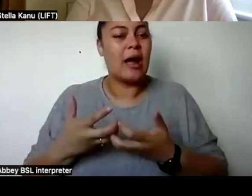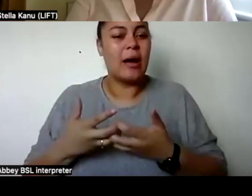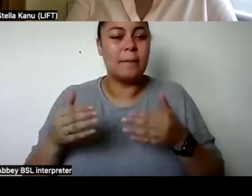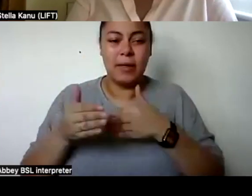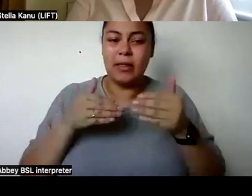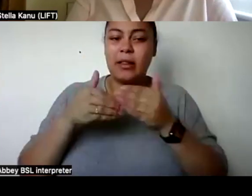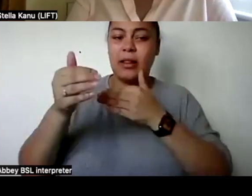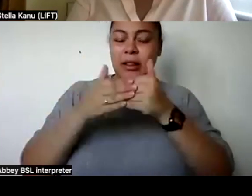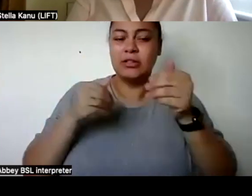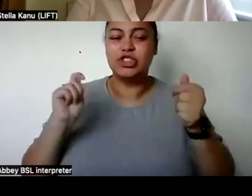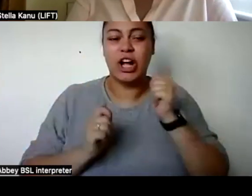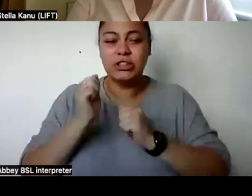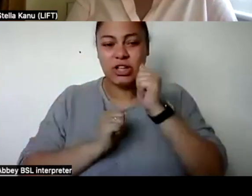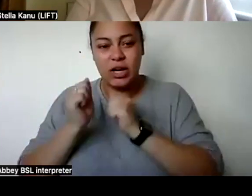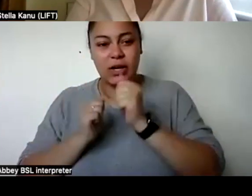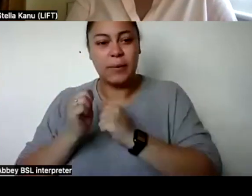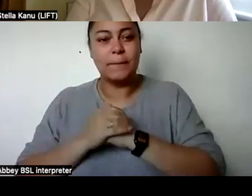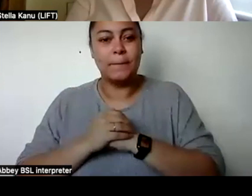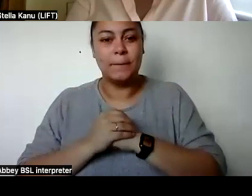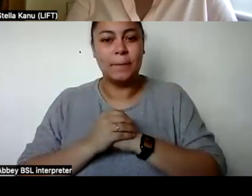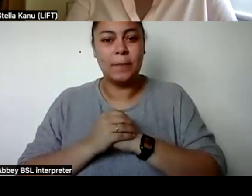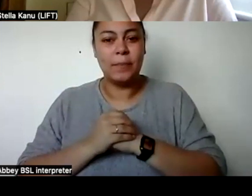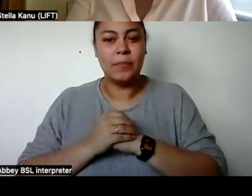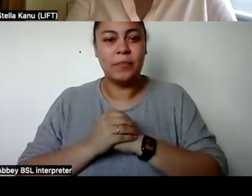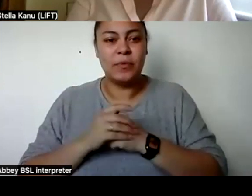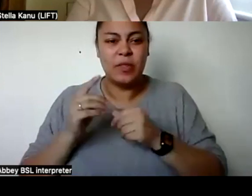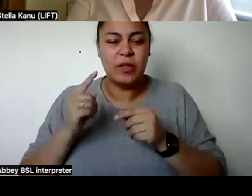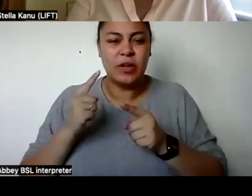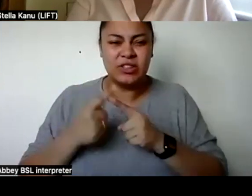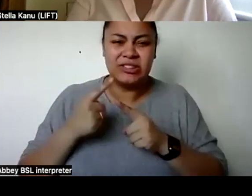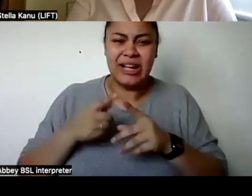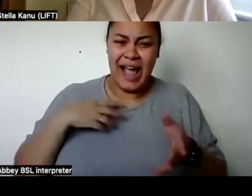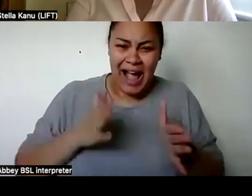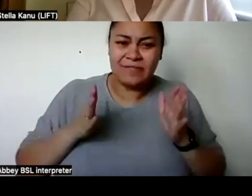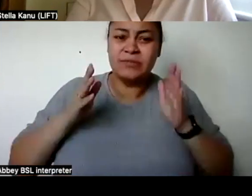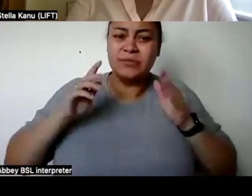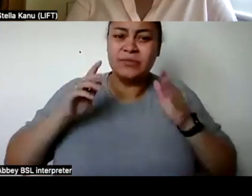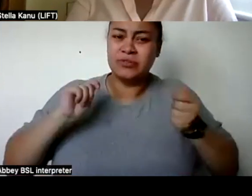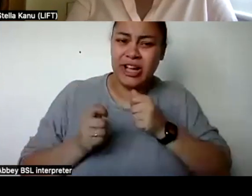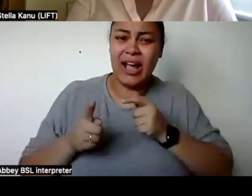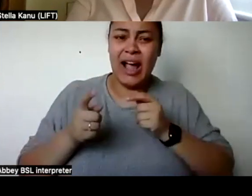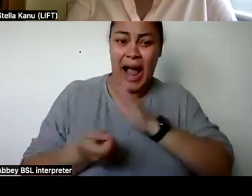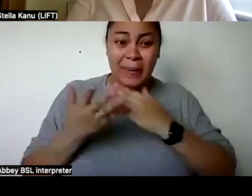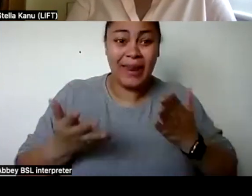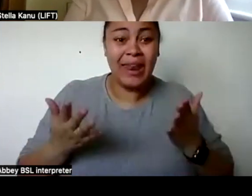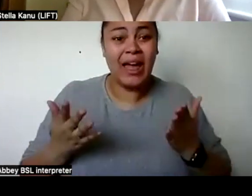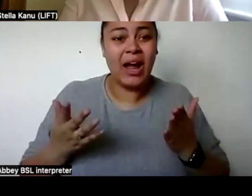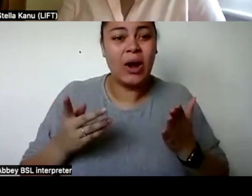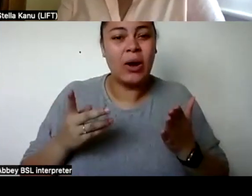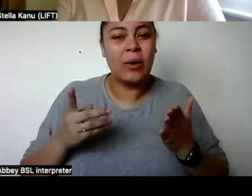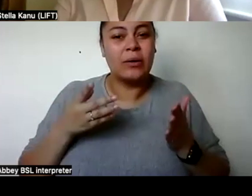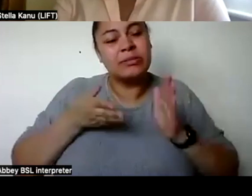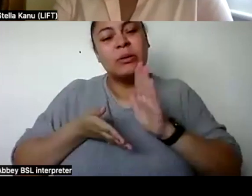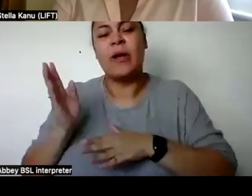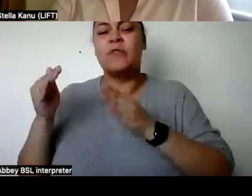and make new, more equitable ones. And there was an urgency that change had to happen. It had to happen now. And I came away from that